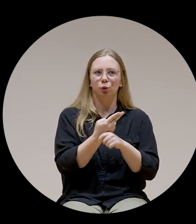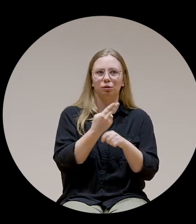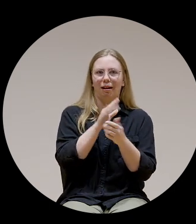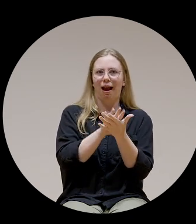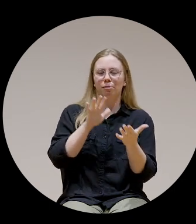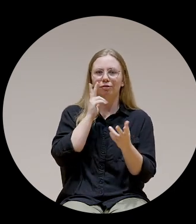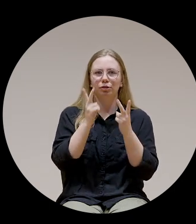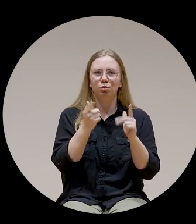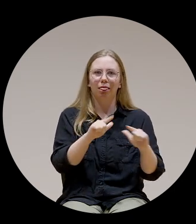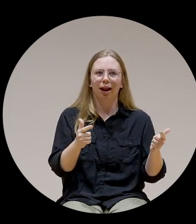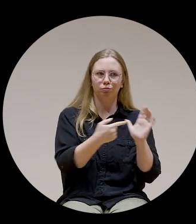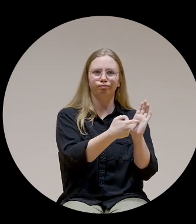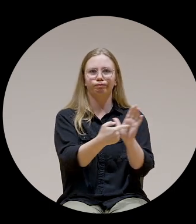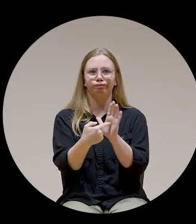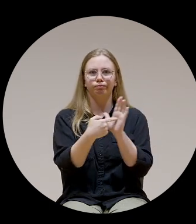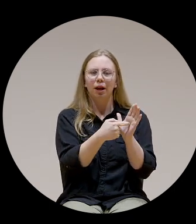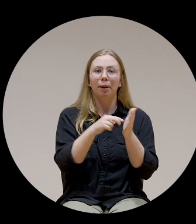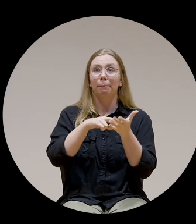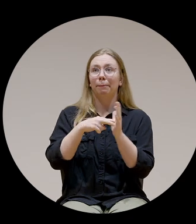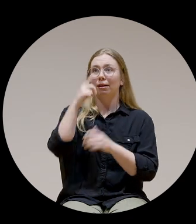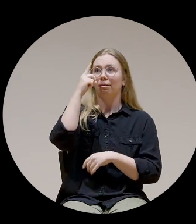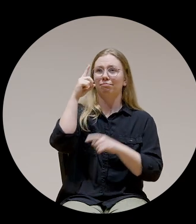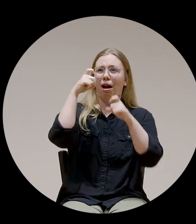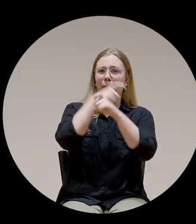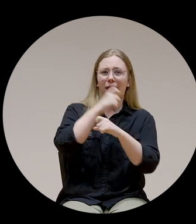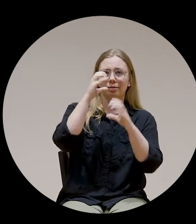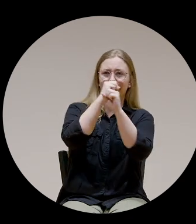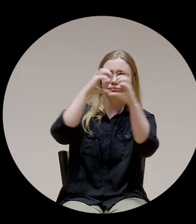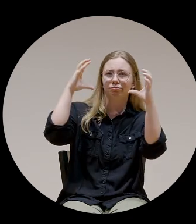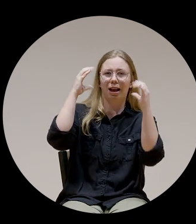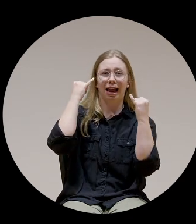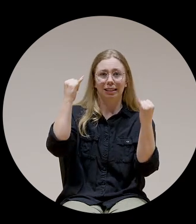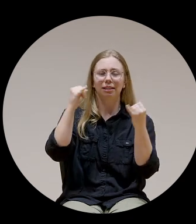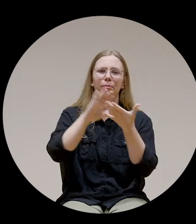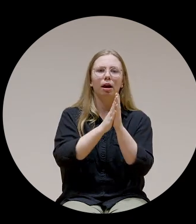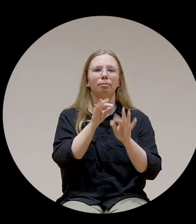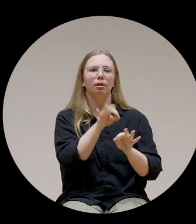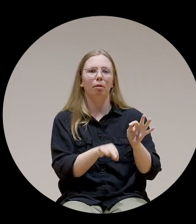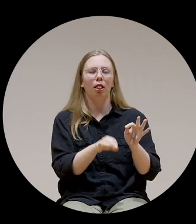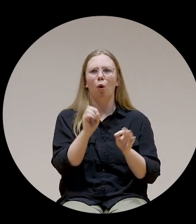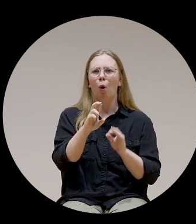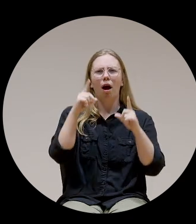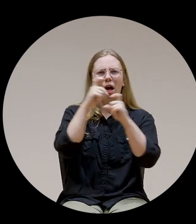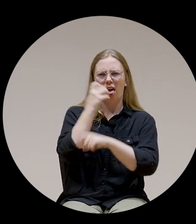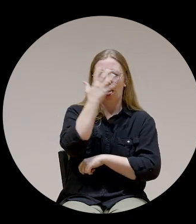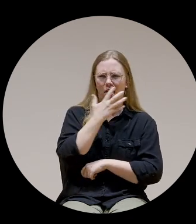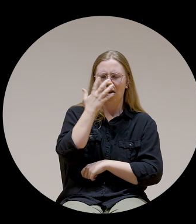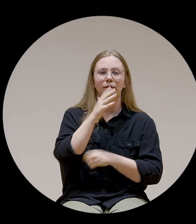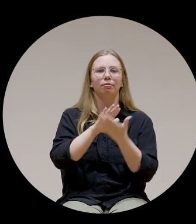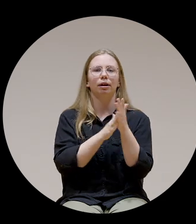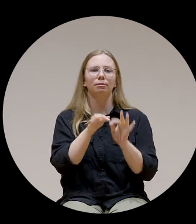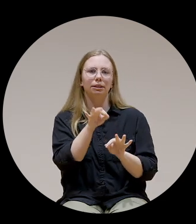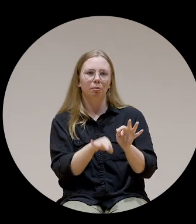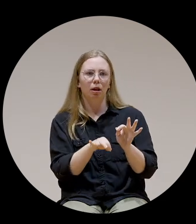languages, which is really simplifying down complex ideas, what could be complicated aesthetics, into essential